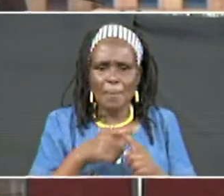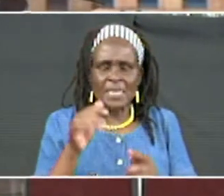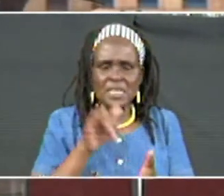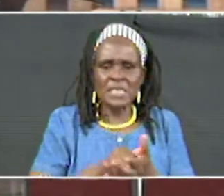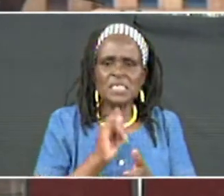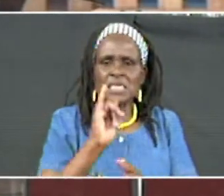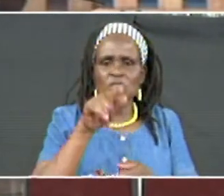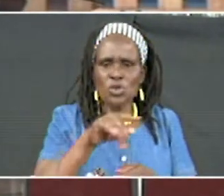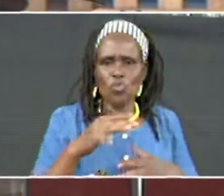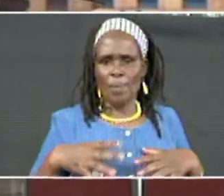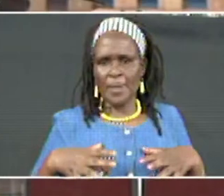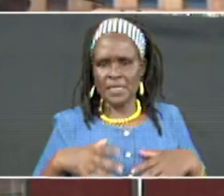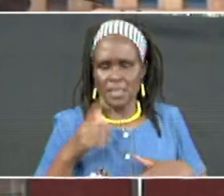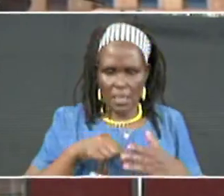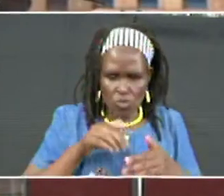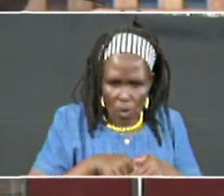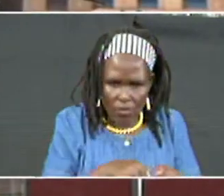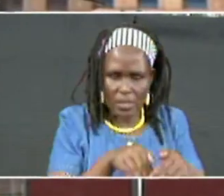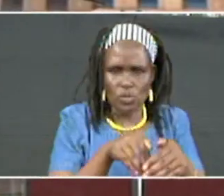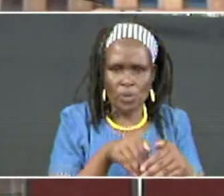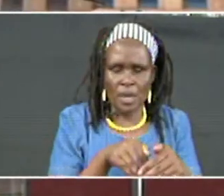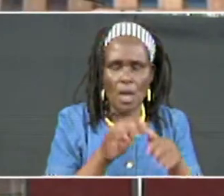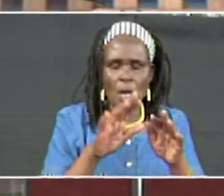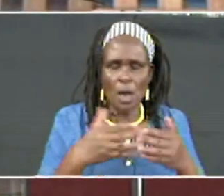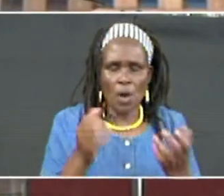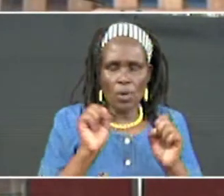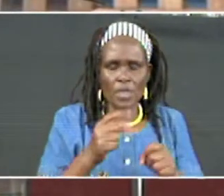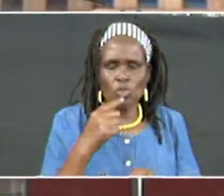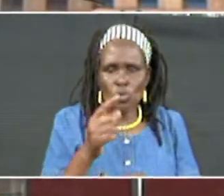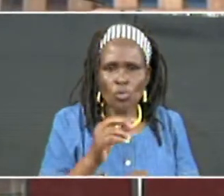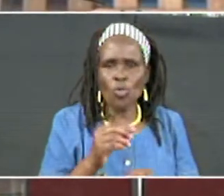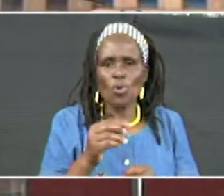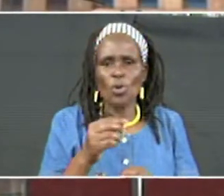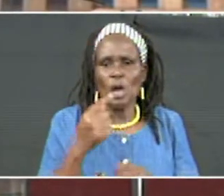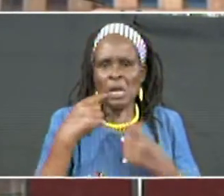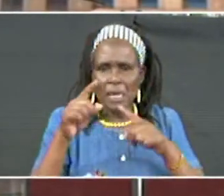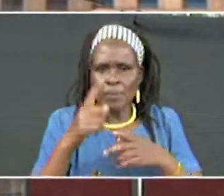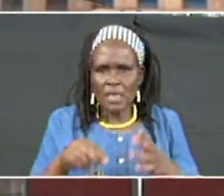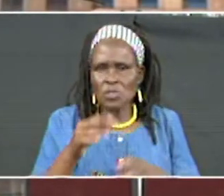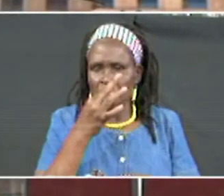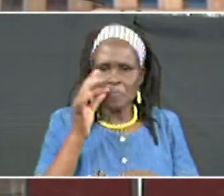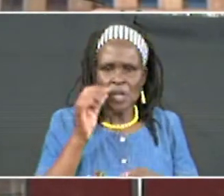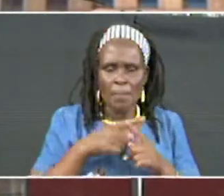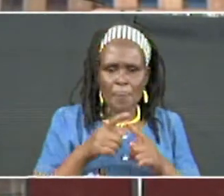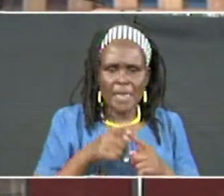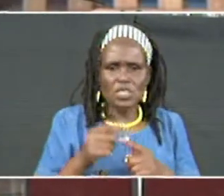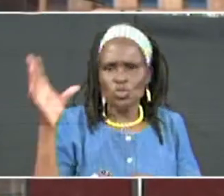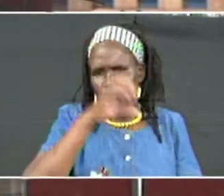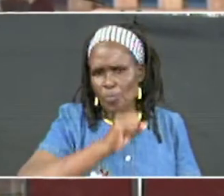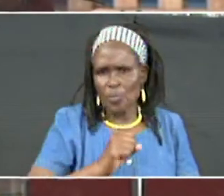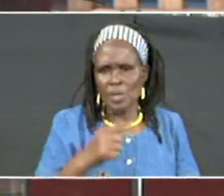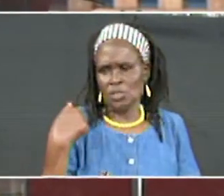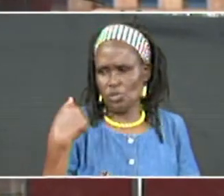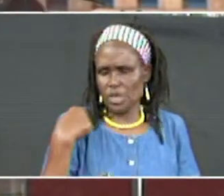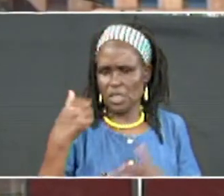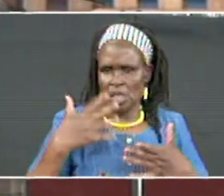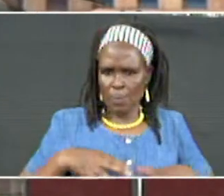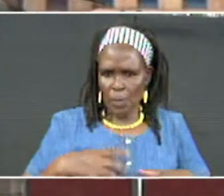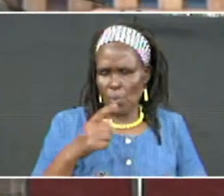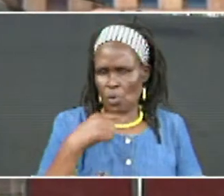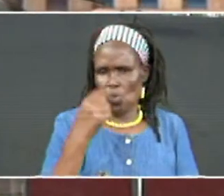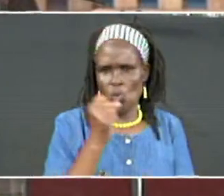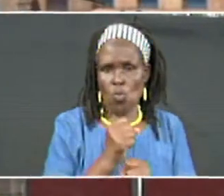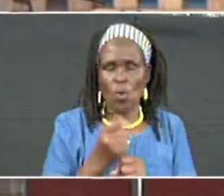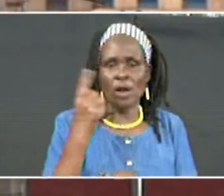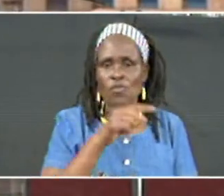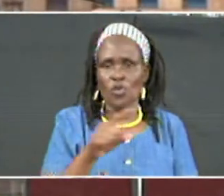you are pursuing? How can you claim to be fasting and yet you mistreat and oppress those who work for you? And